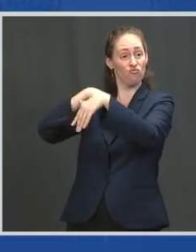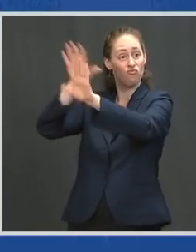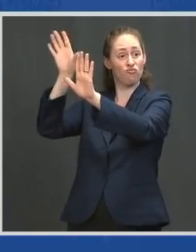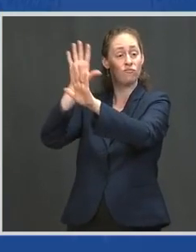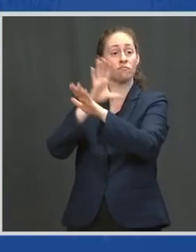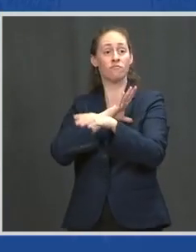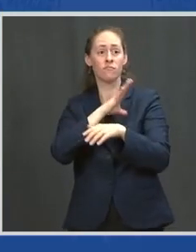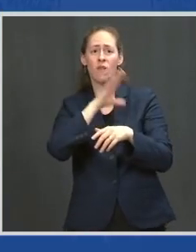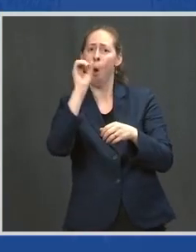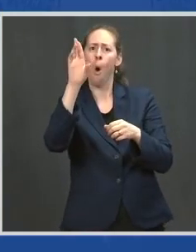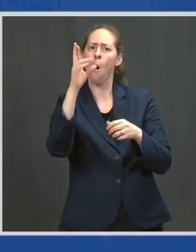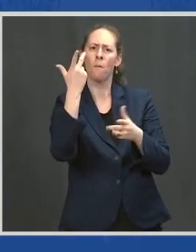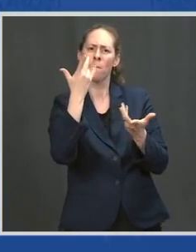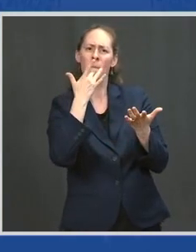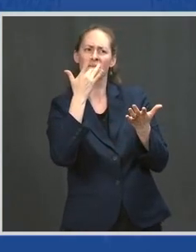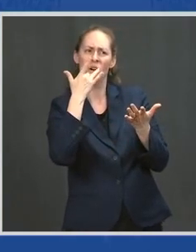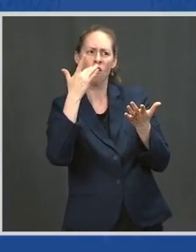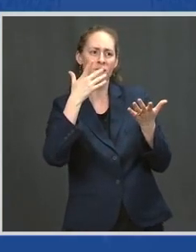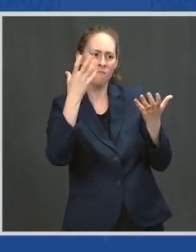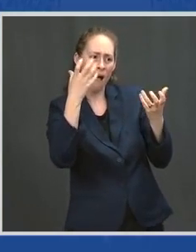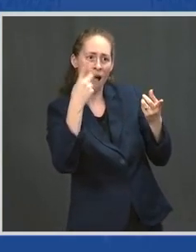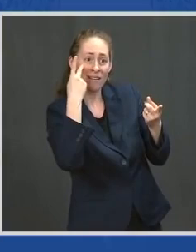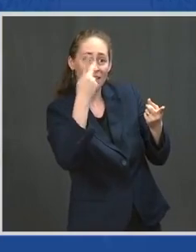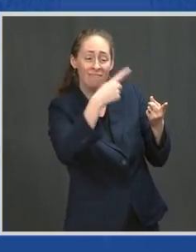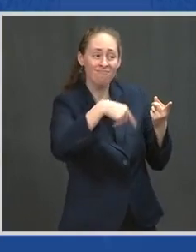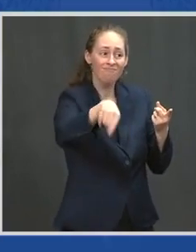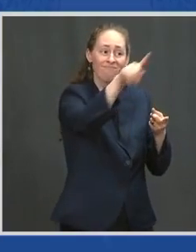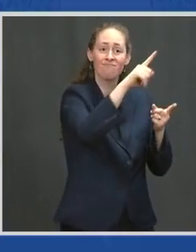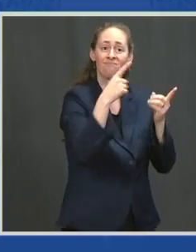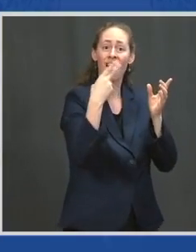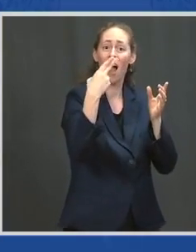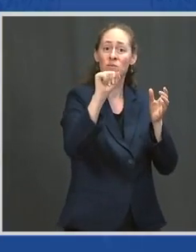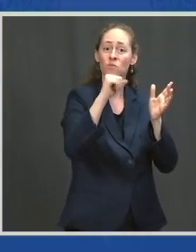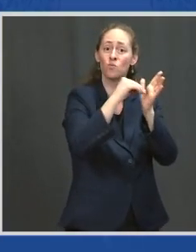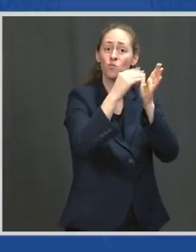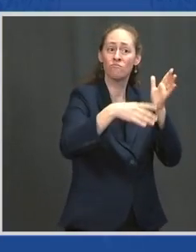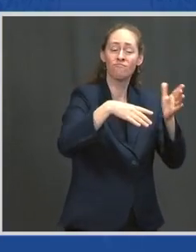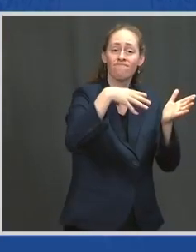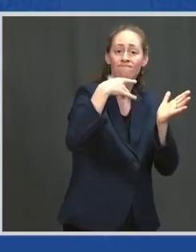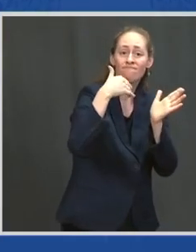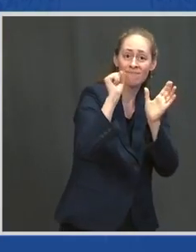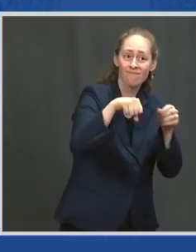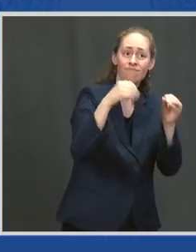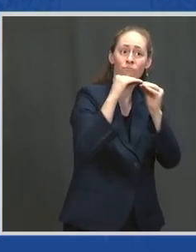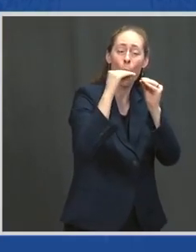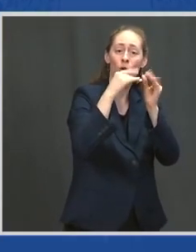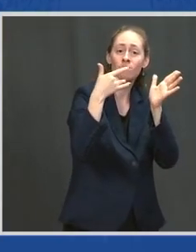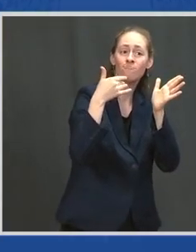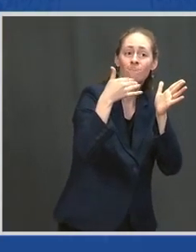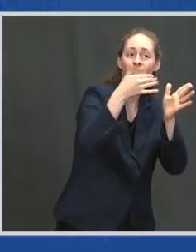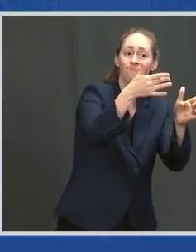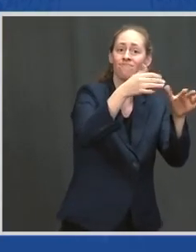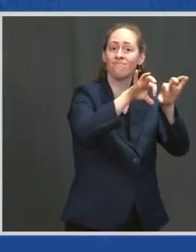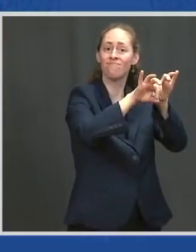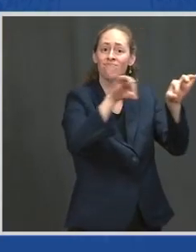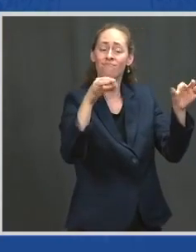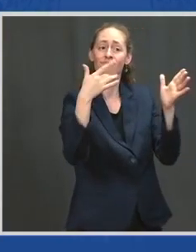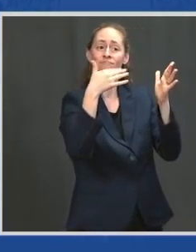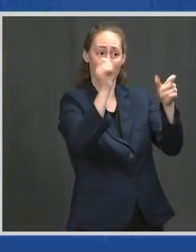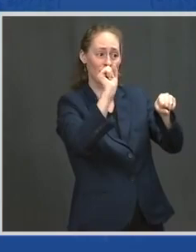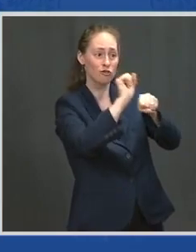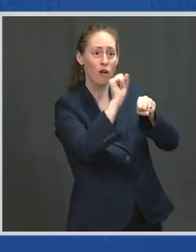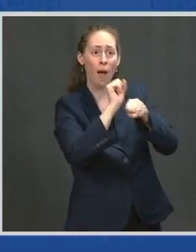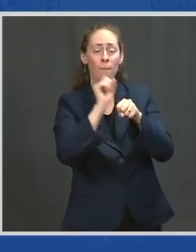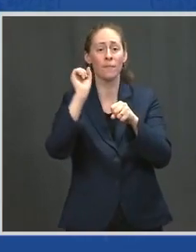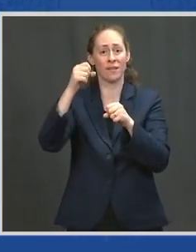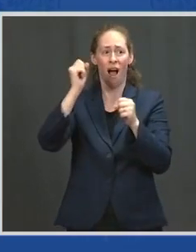graduate the ability to earn a community college degree on their way to good paying jobs or on their way to 4 years of school in